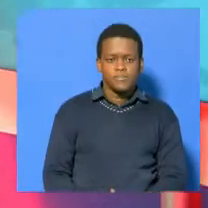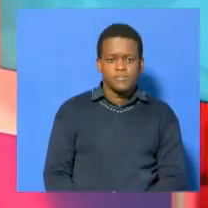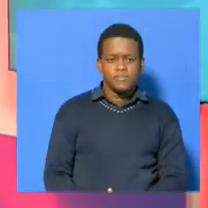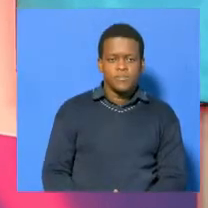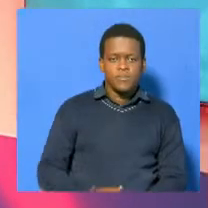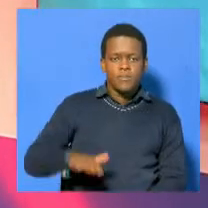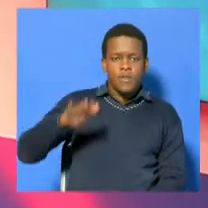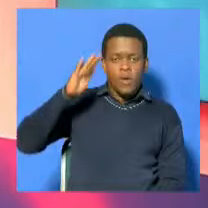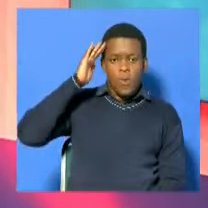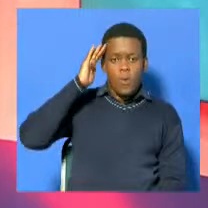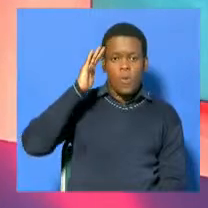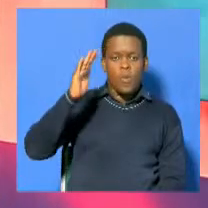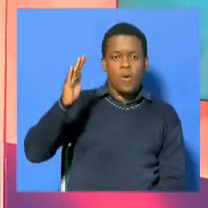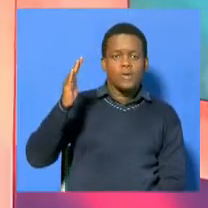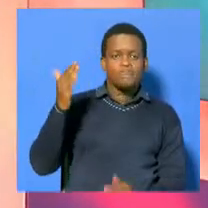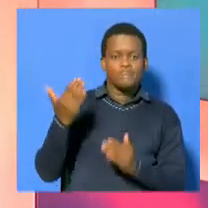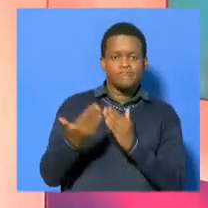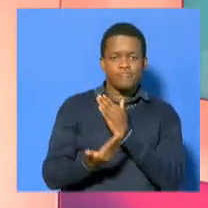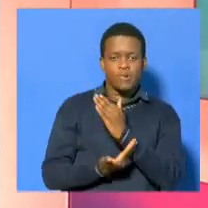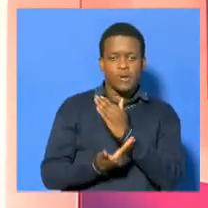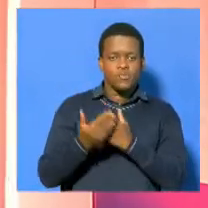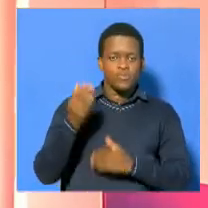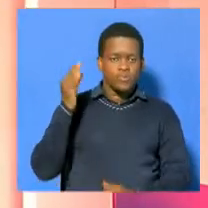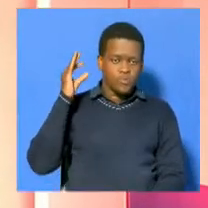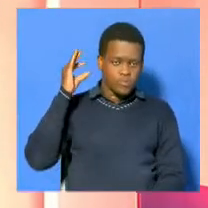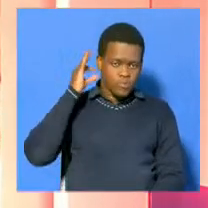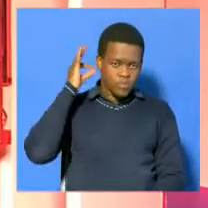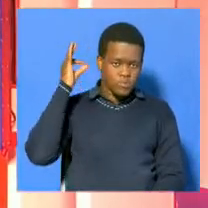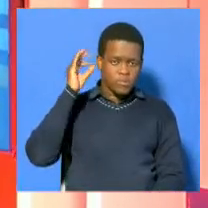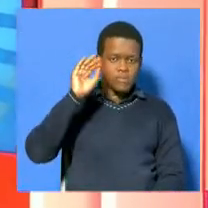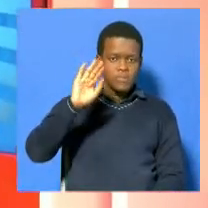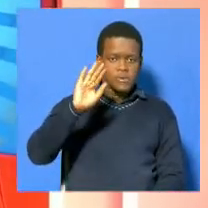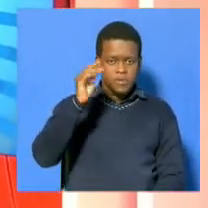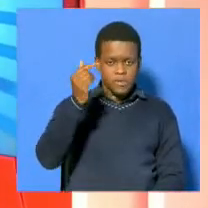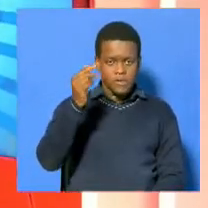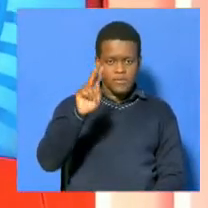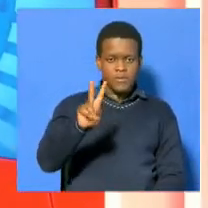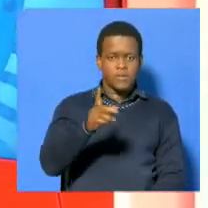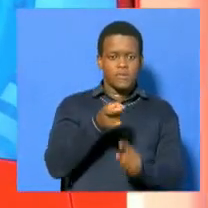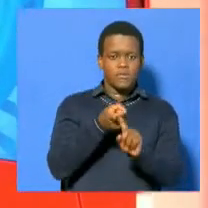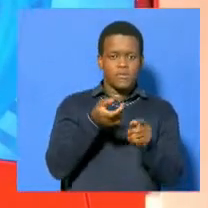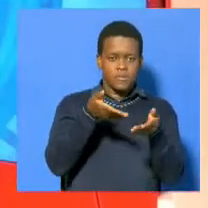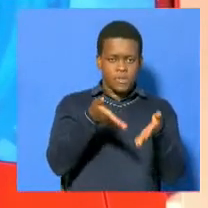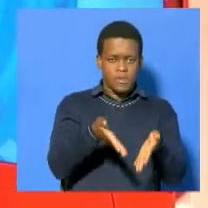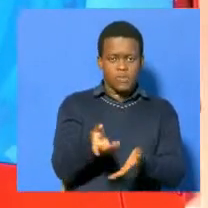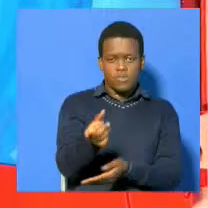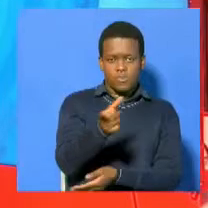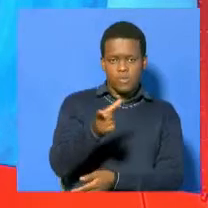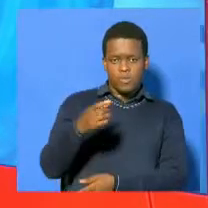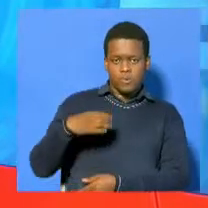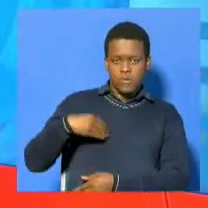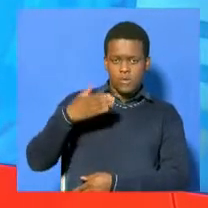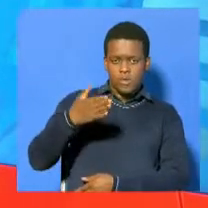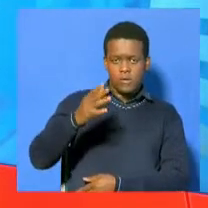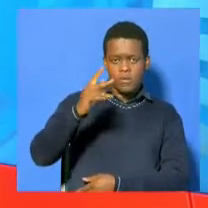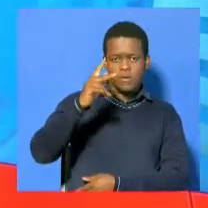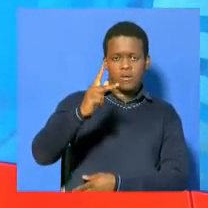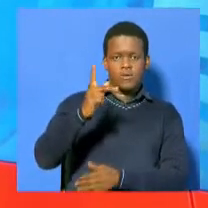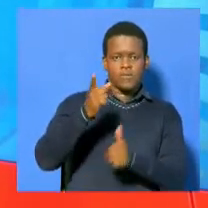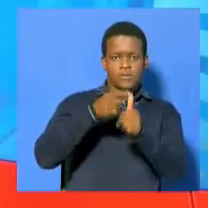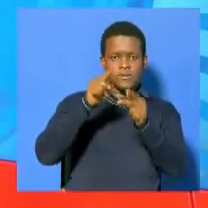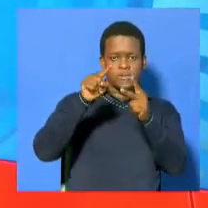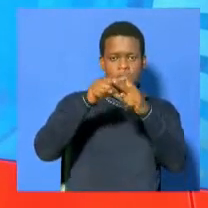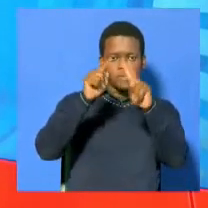This is BTV News at 9 o'clock, coming to you live from the capital, Gaborone. I am Khomotso Maphani.